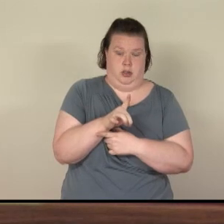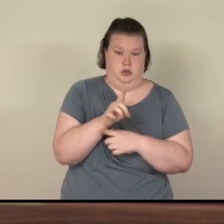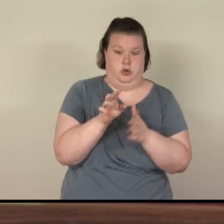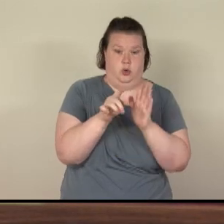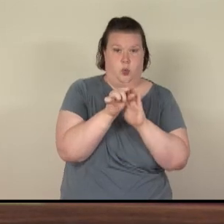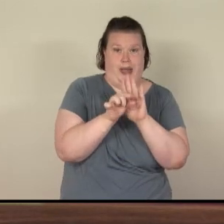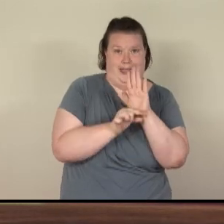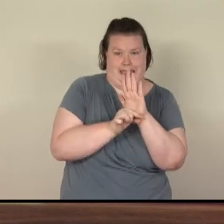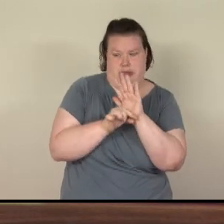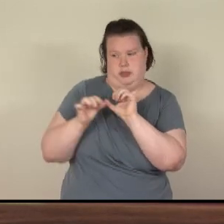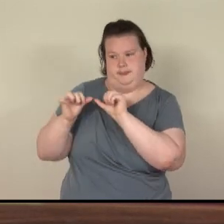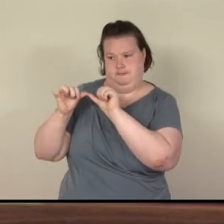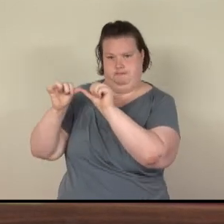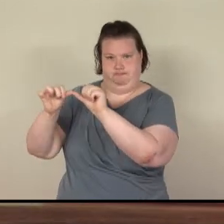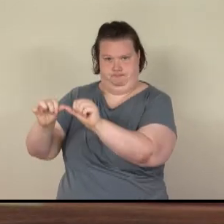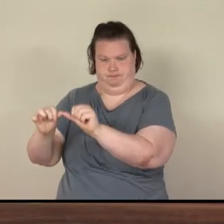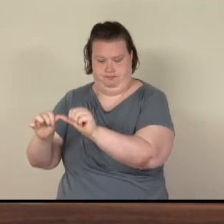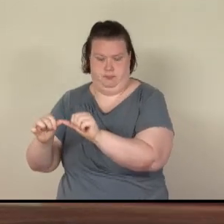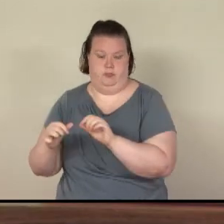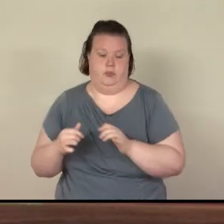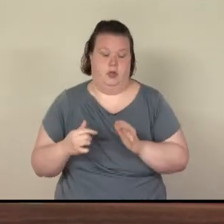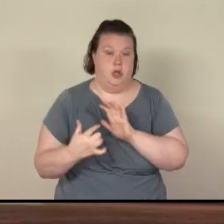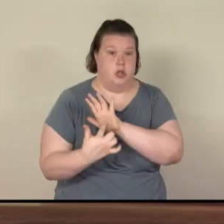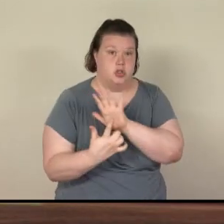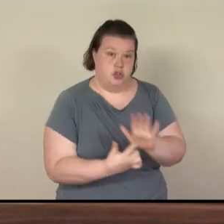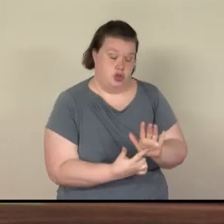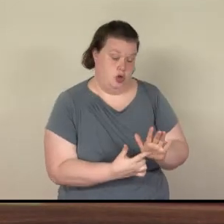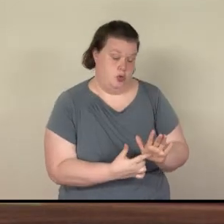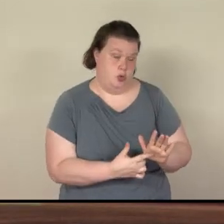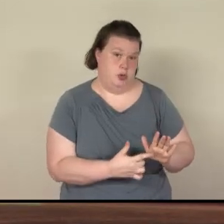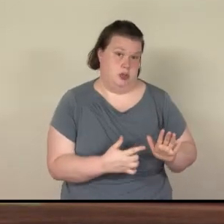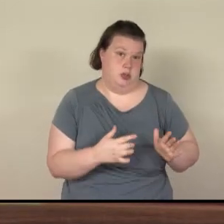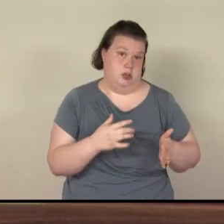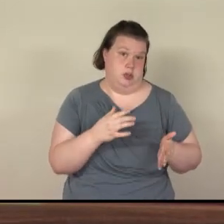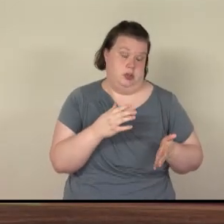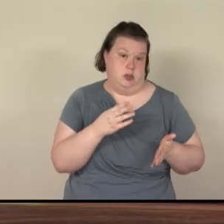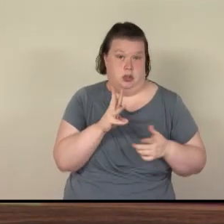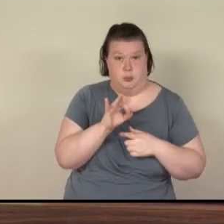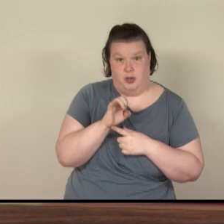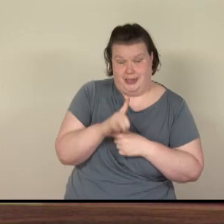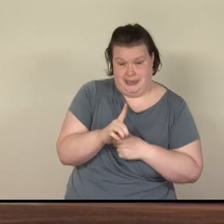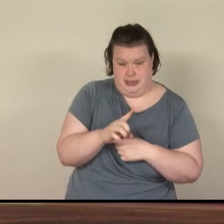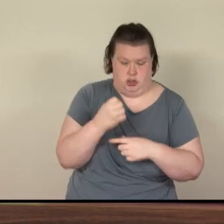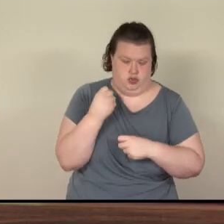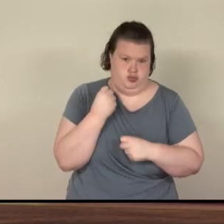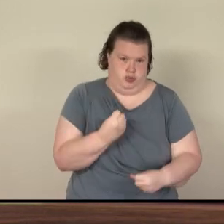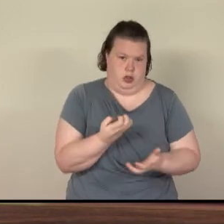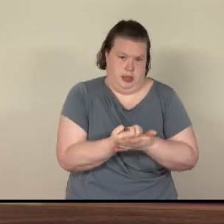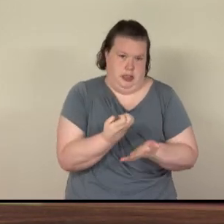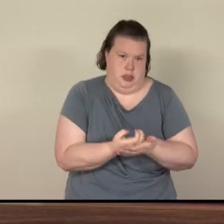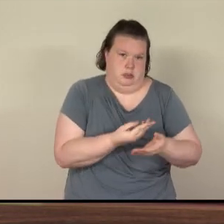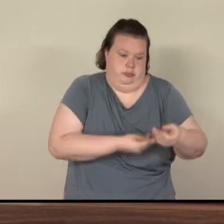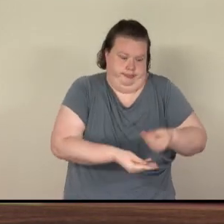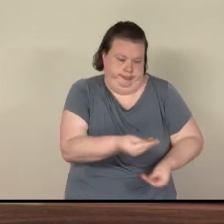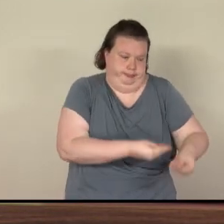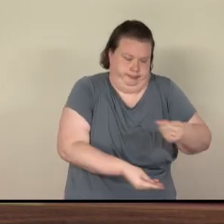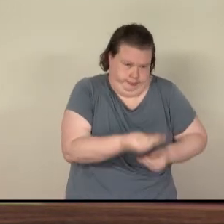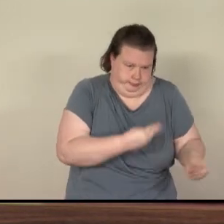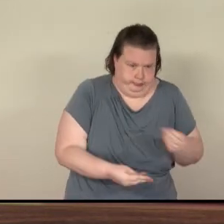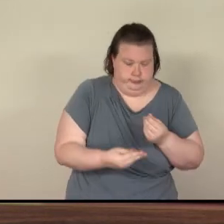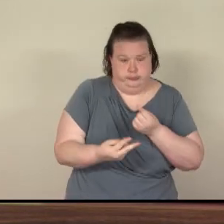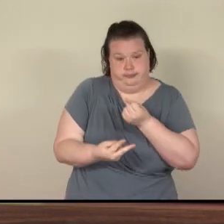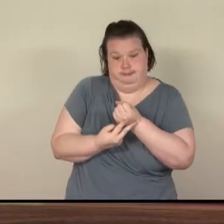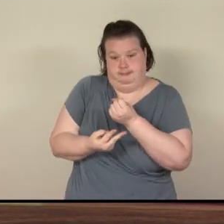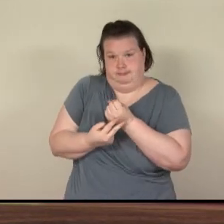trend of positive financial operations, leading to a strong available fund balance and liquidity ratios that are